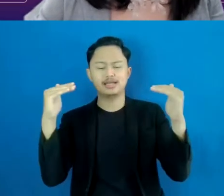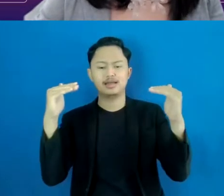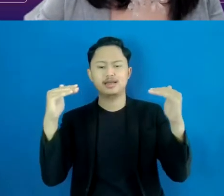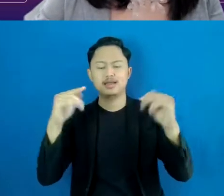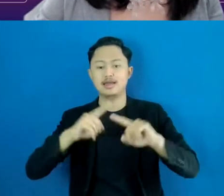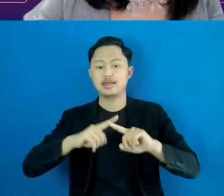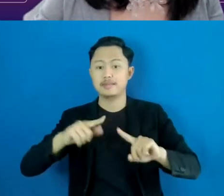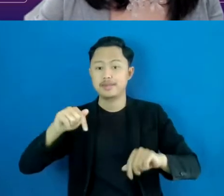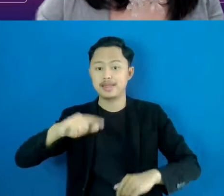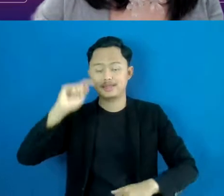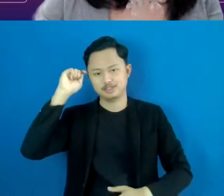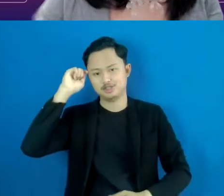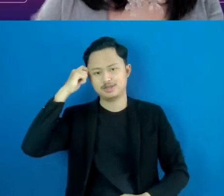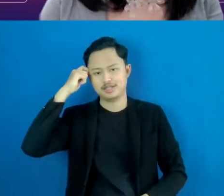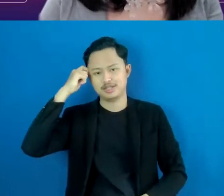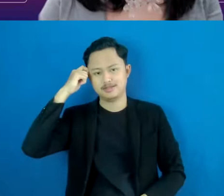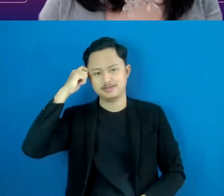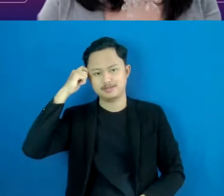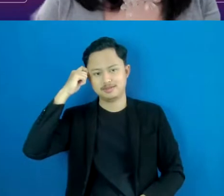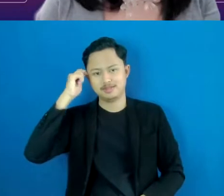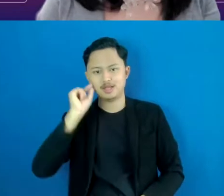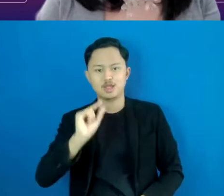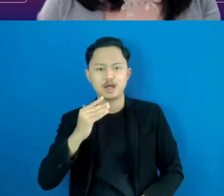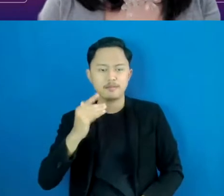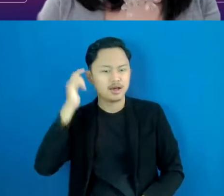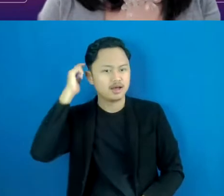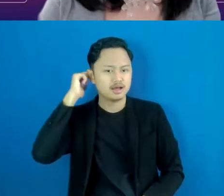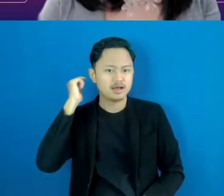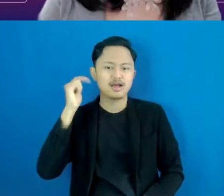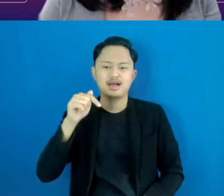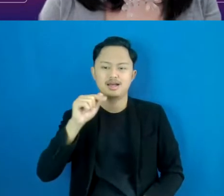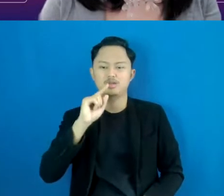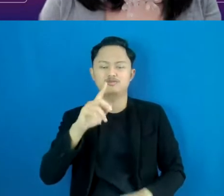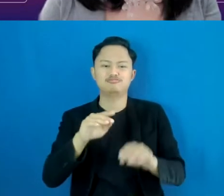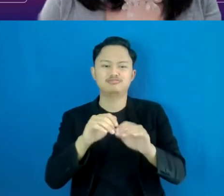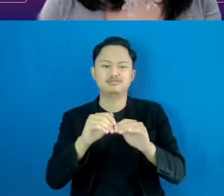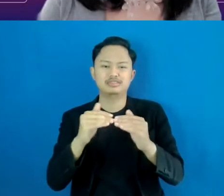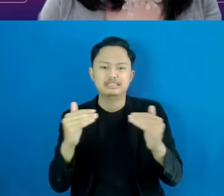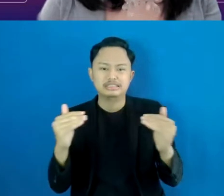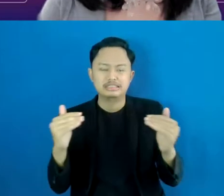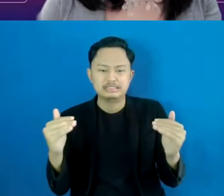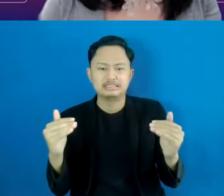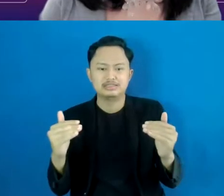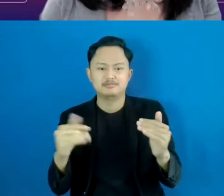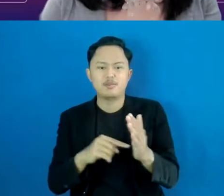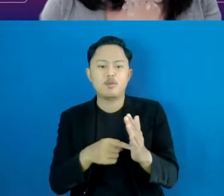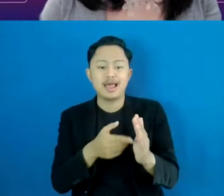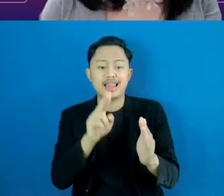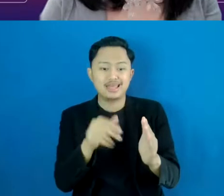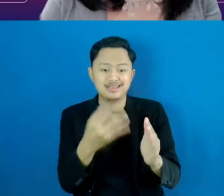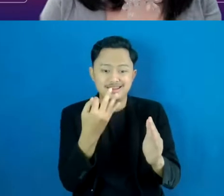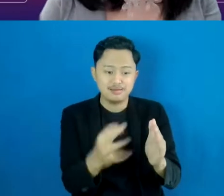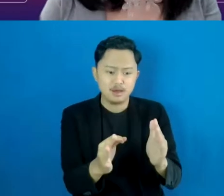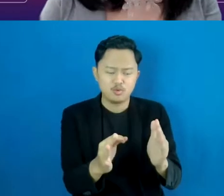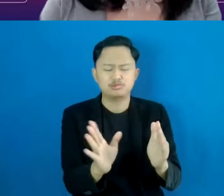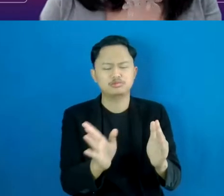difficult task, but this has to do with the guarantees that we talked in the beginning. So if we find a way